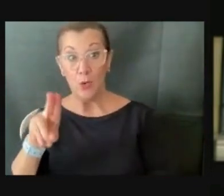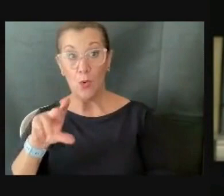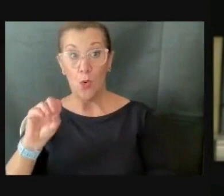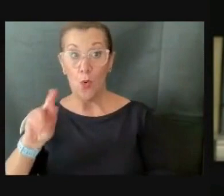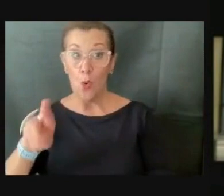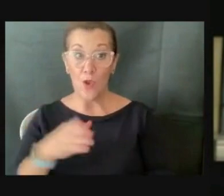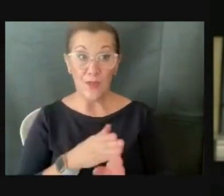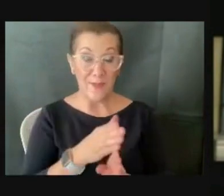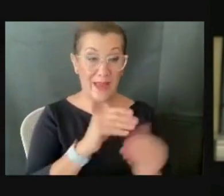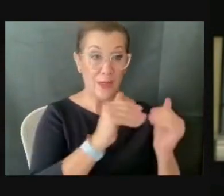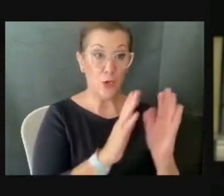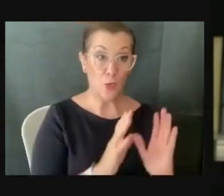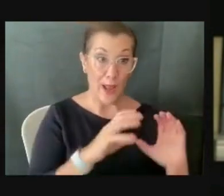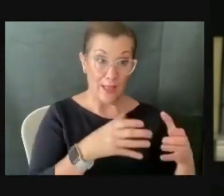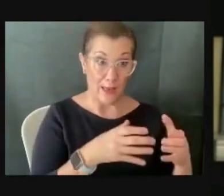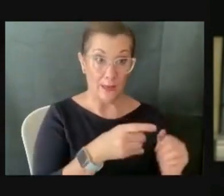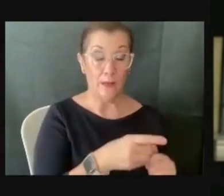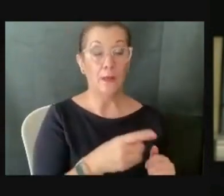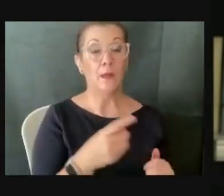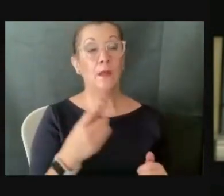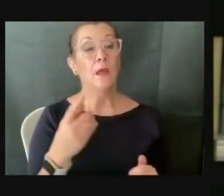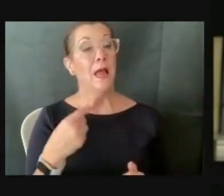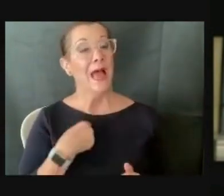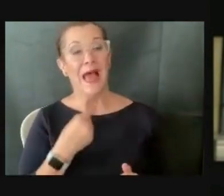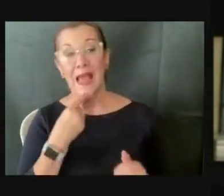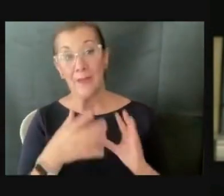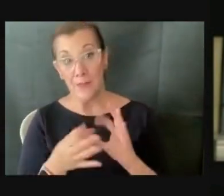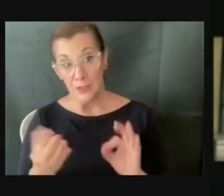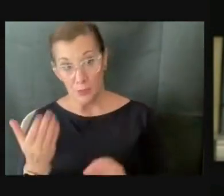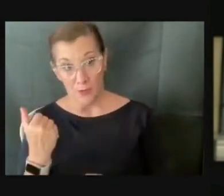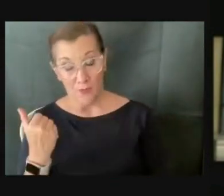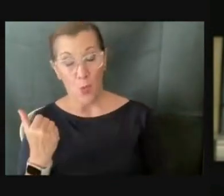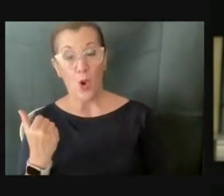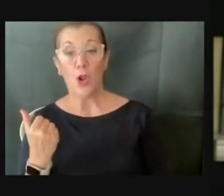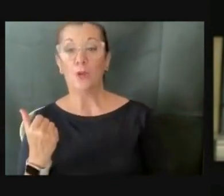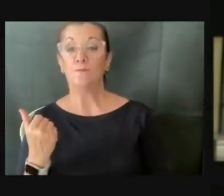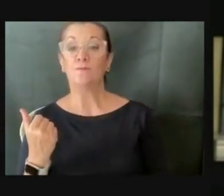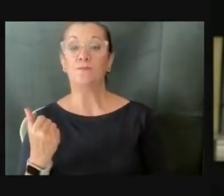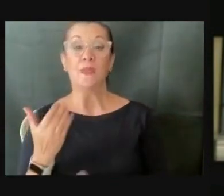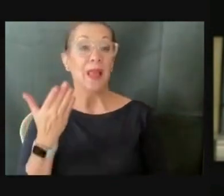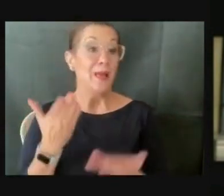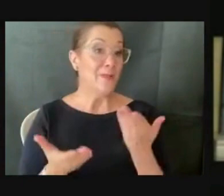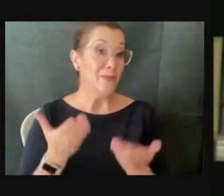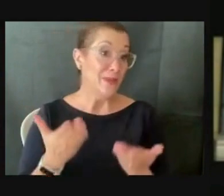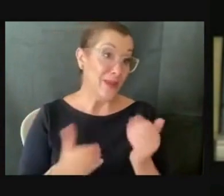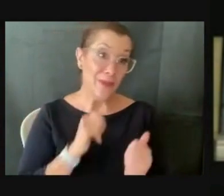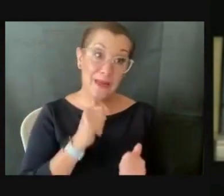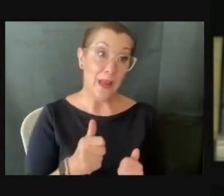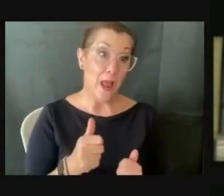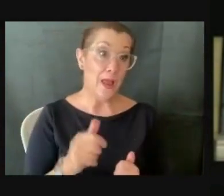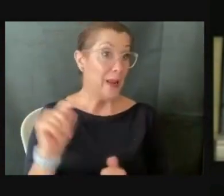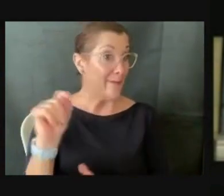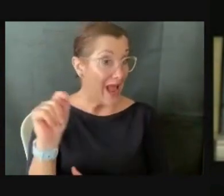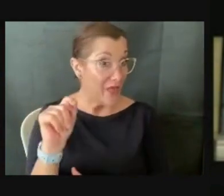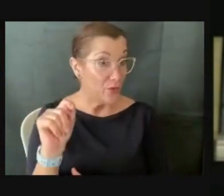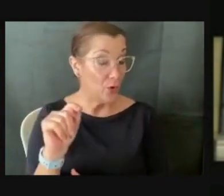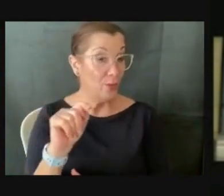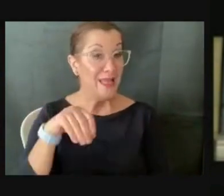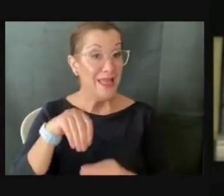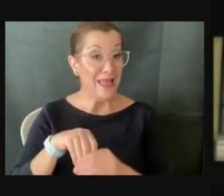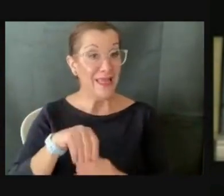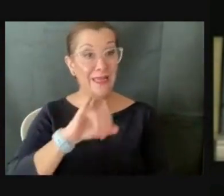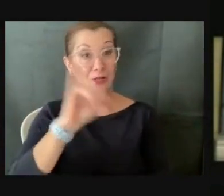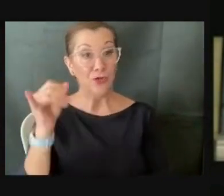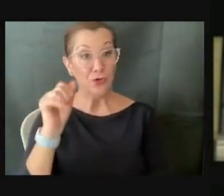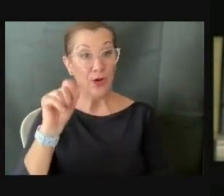And something I mentioned before is that there may or may not be a bathroom in the junior ADU that